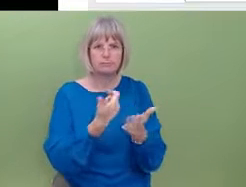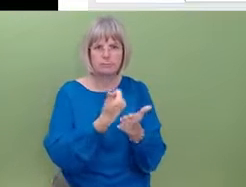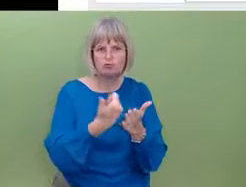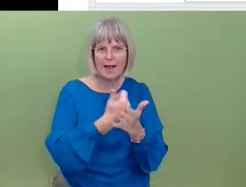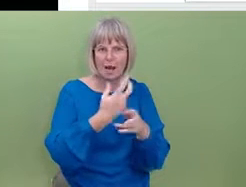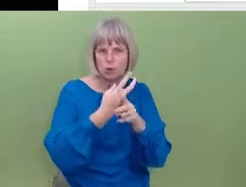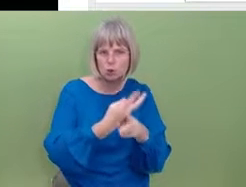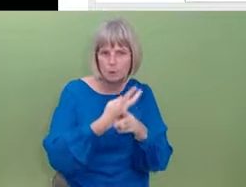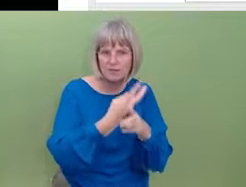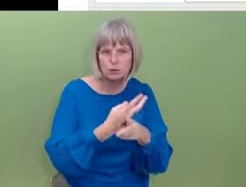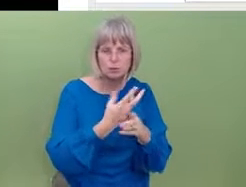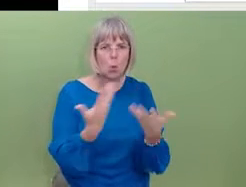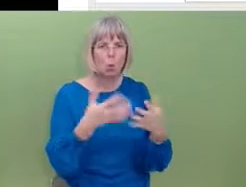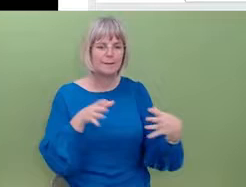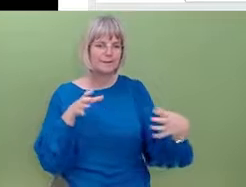place.